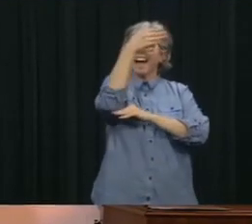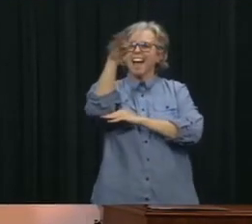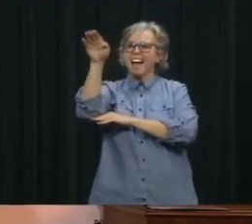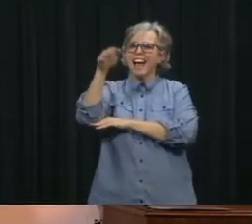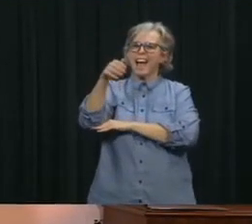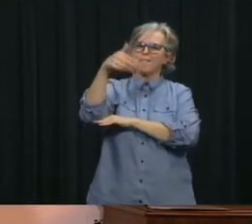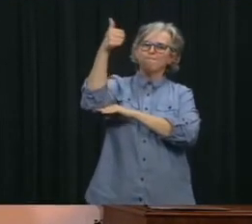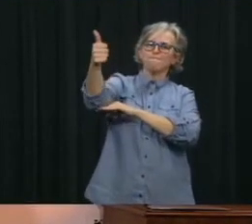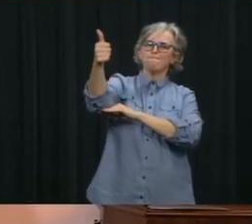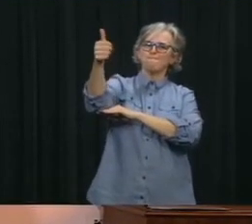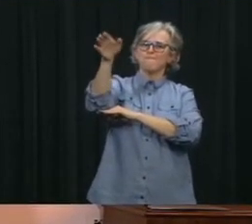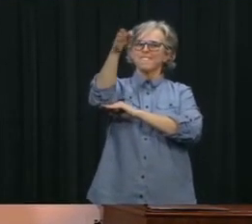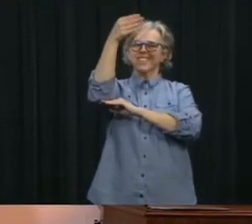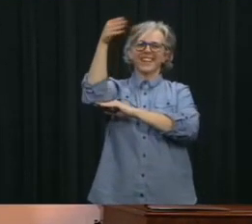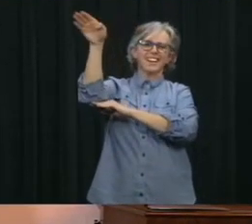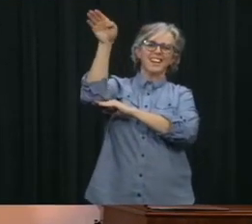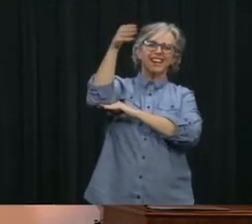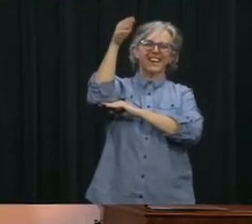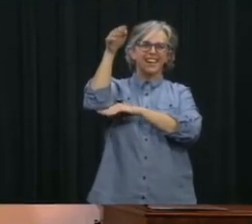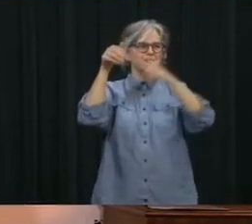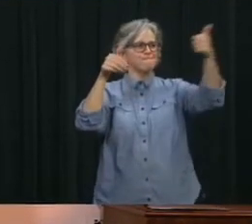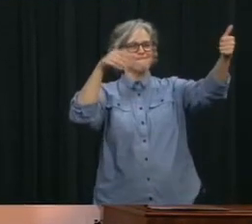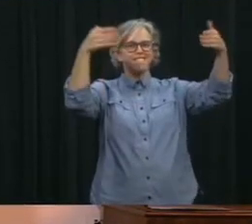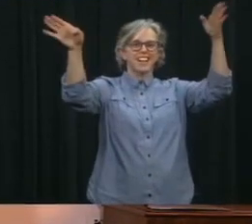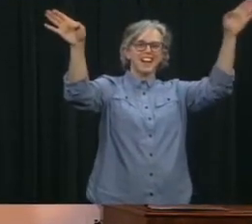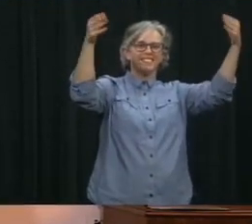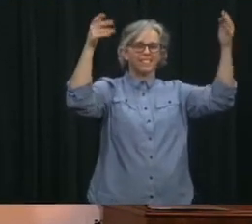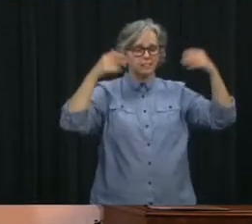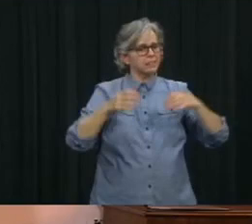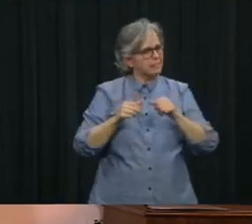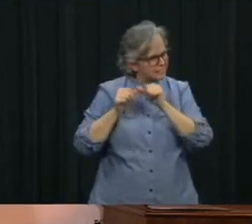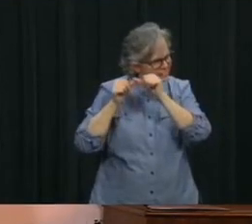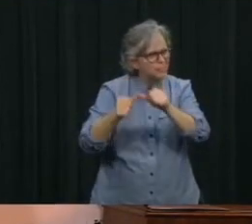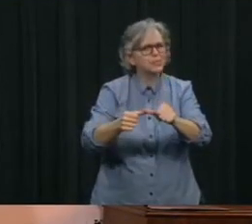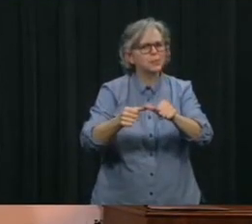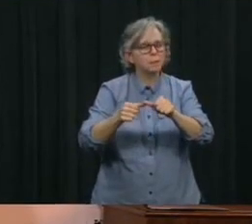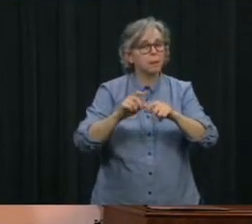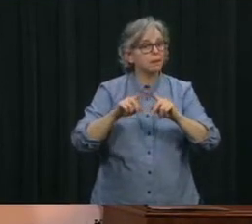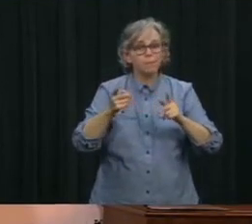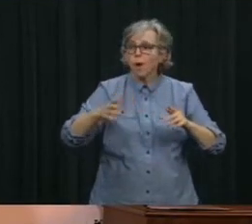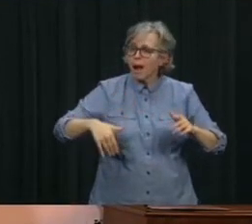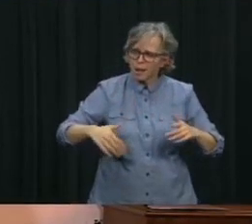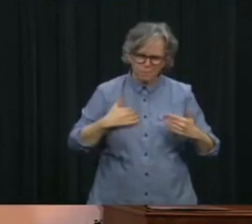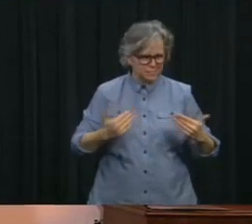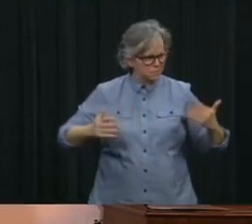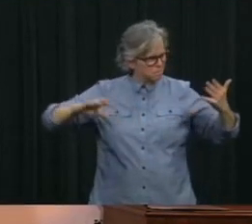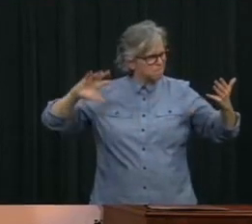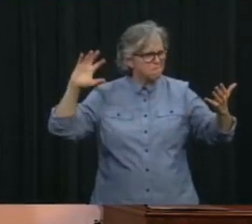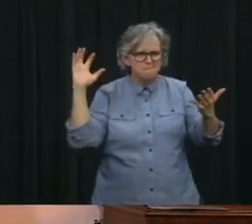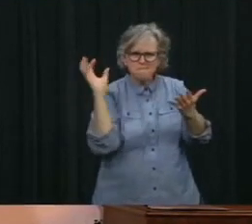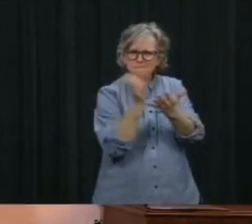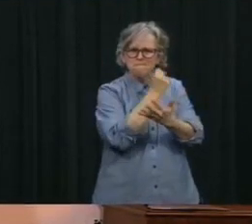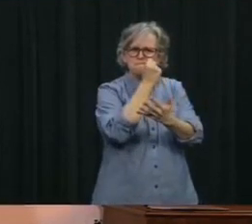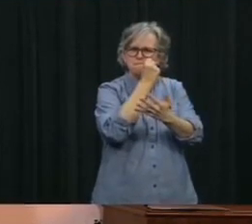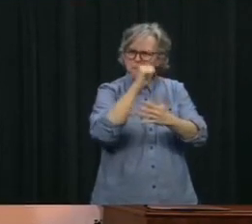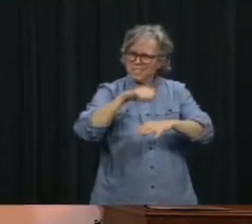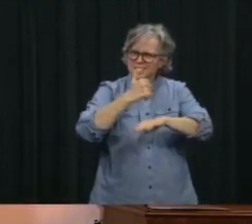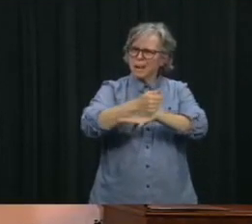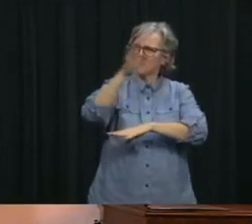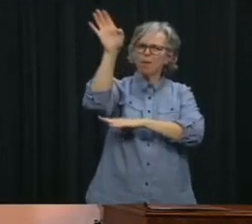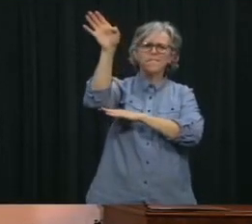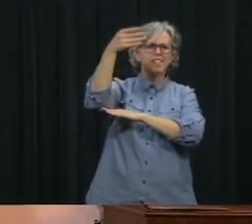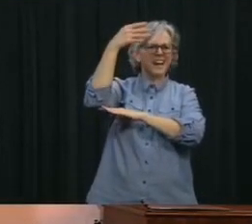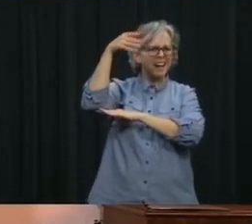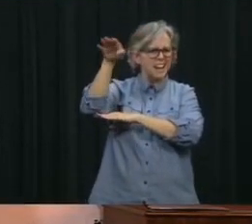that. Please continue to do that. Those of you who have not, put the flag up. We're all in this together.